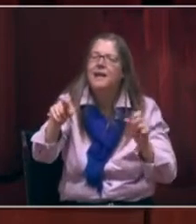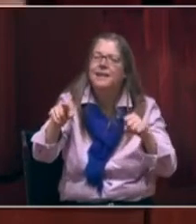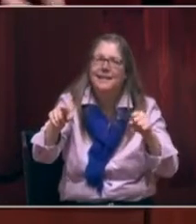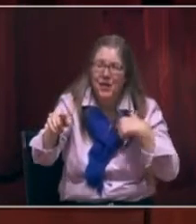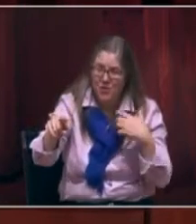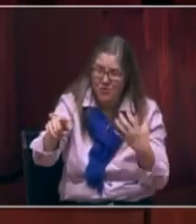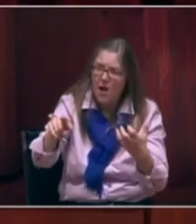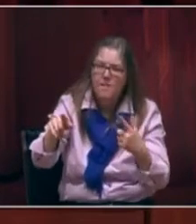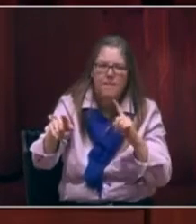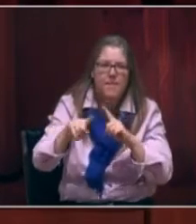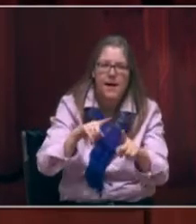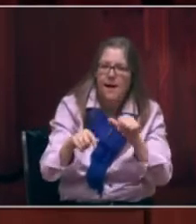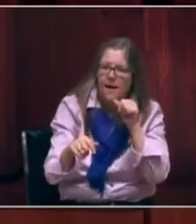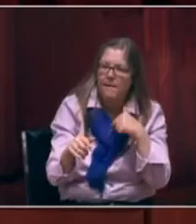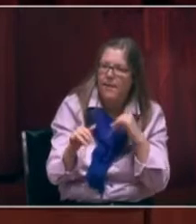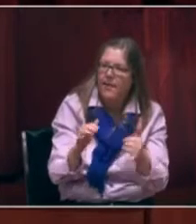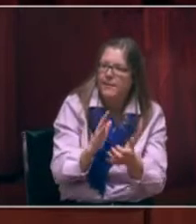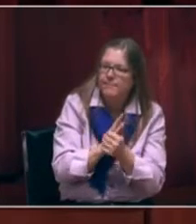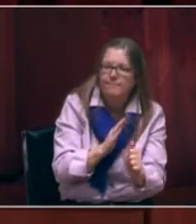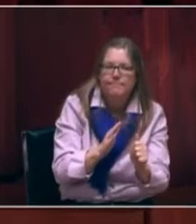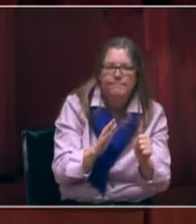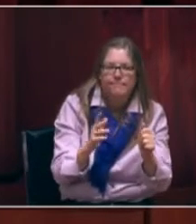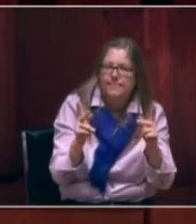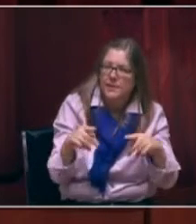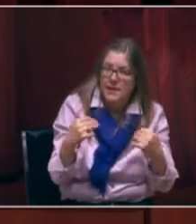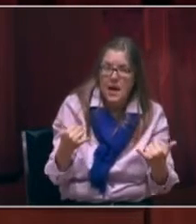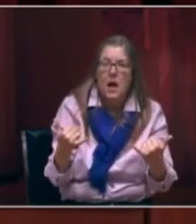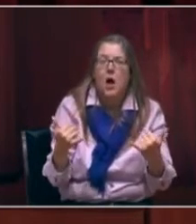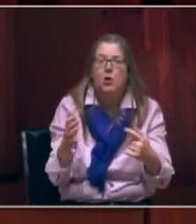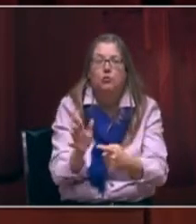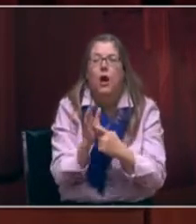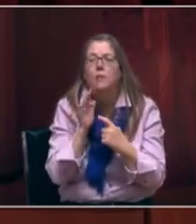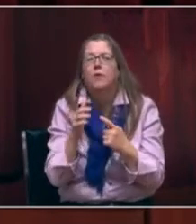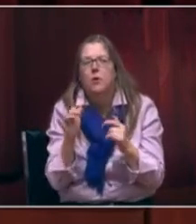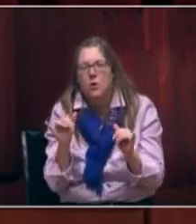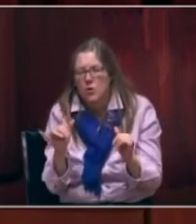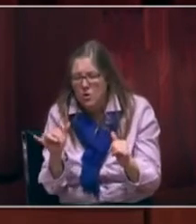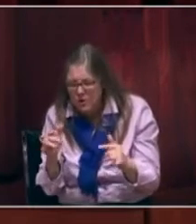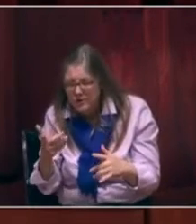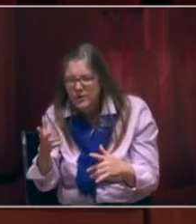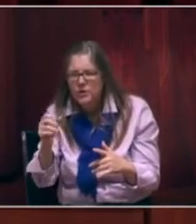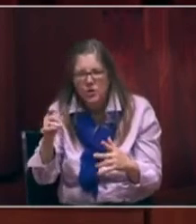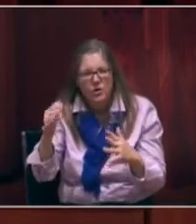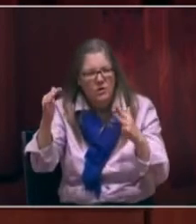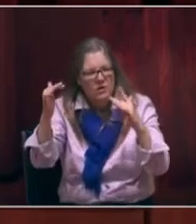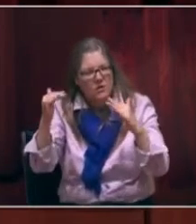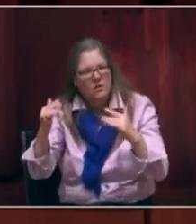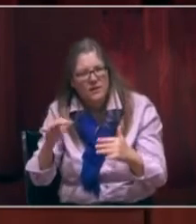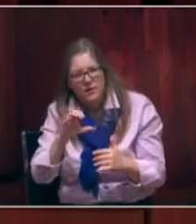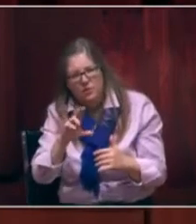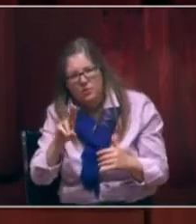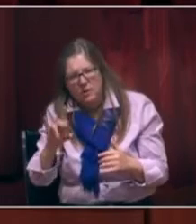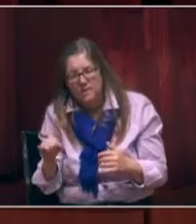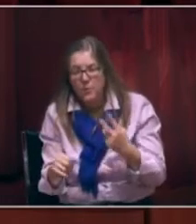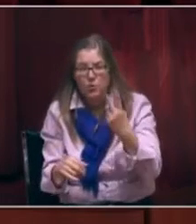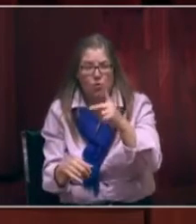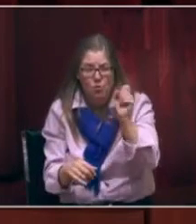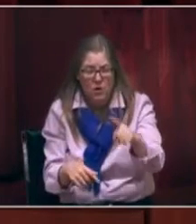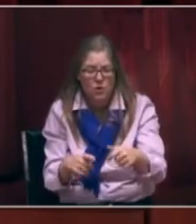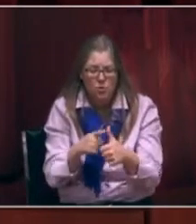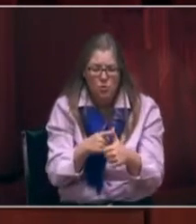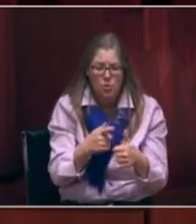have somebody within the executive branch to tell us that now it's a requirement. So that's where we're at with the CUI program. Remember, two questions. What are you